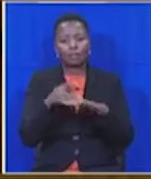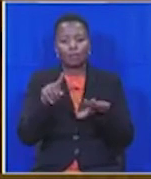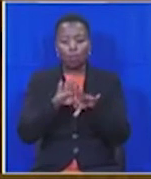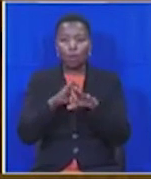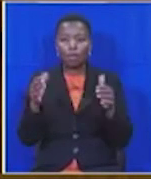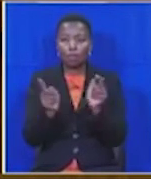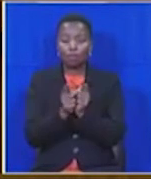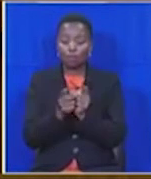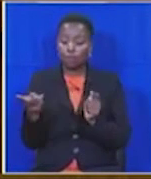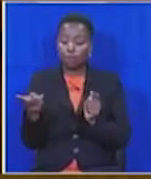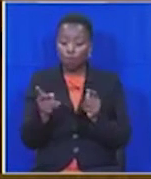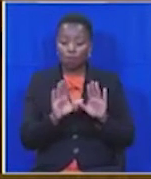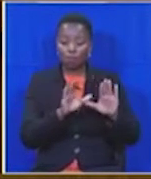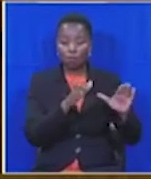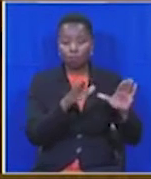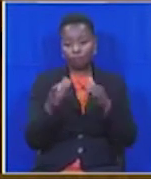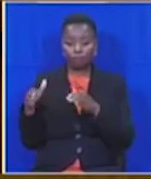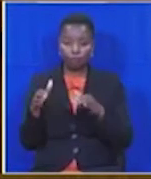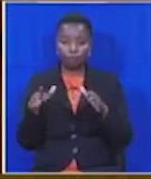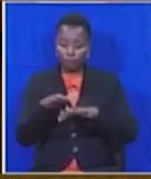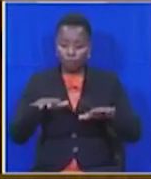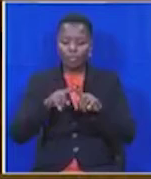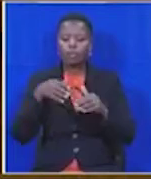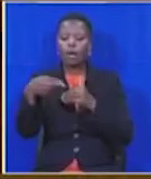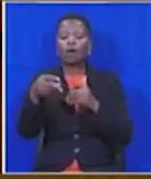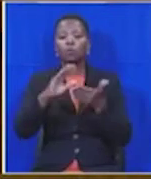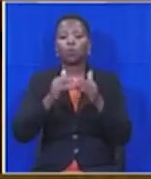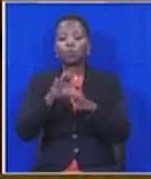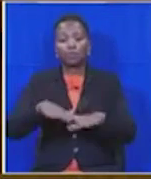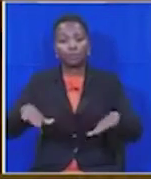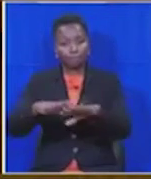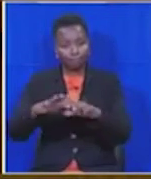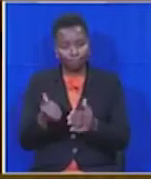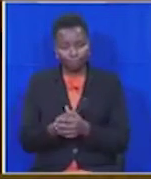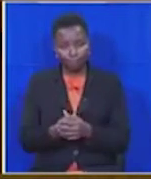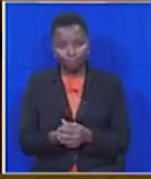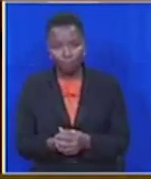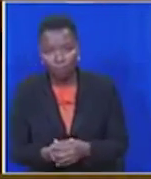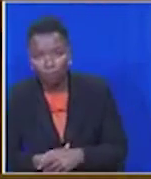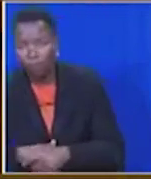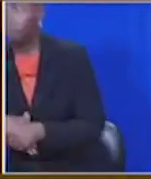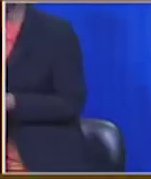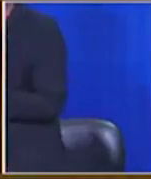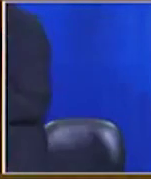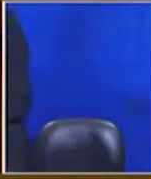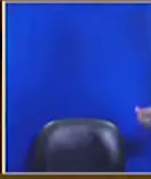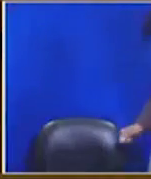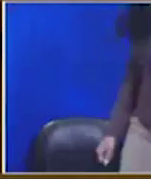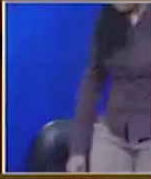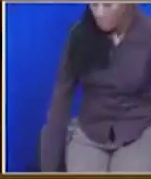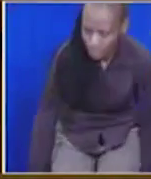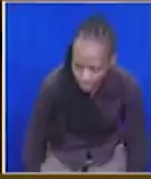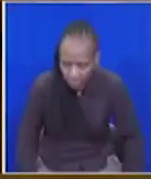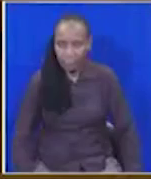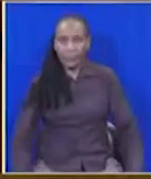this House, by the way, and out there in our society. Honourable Deputy Speaker, the reality is that the economy is not